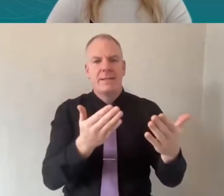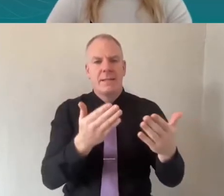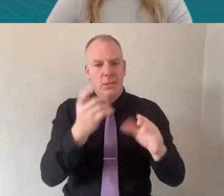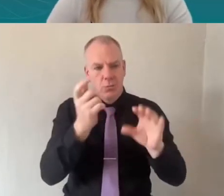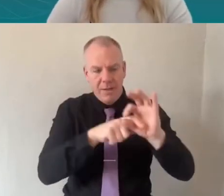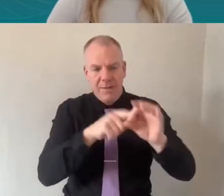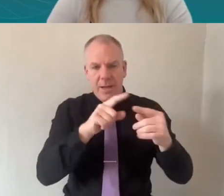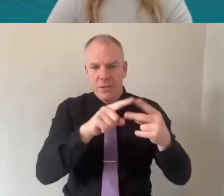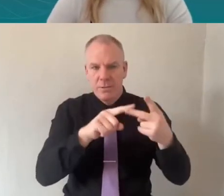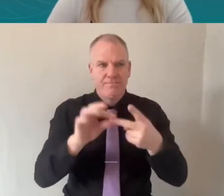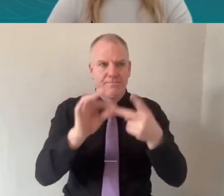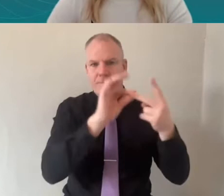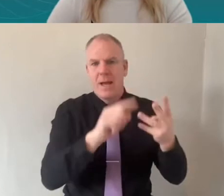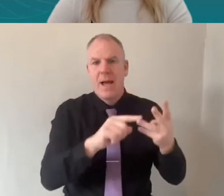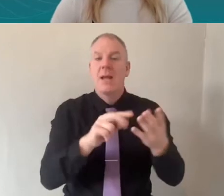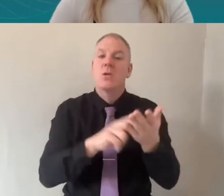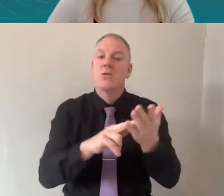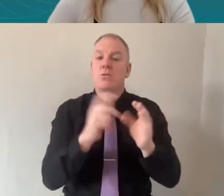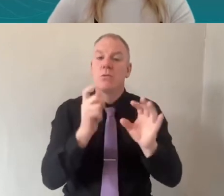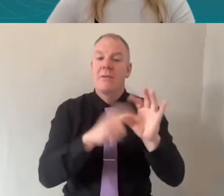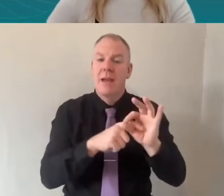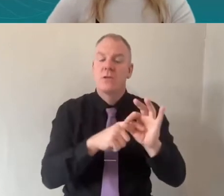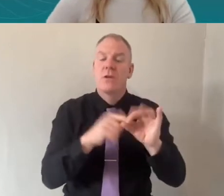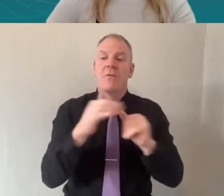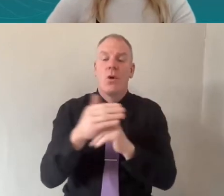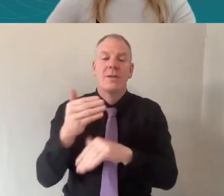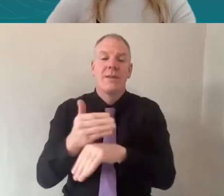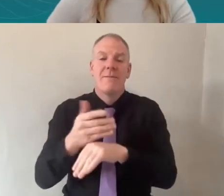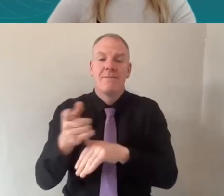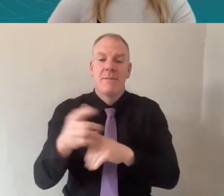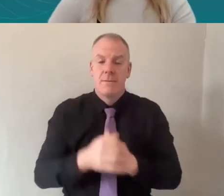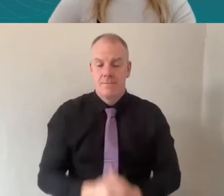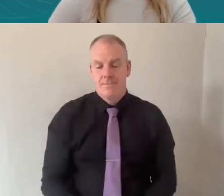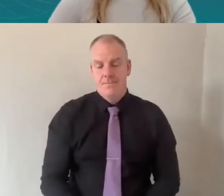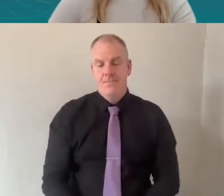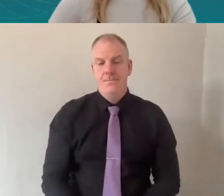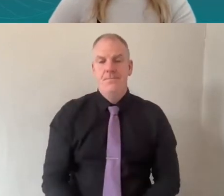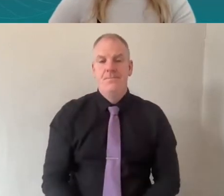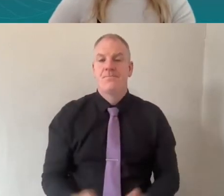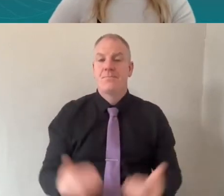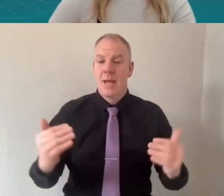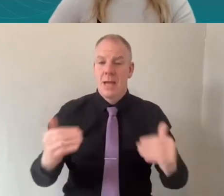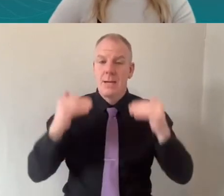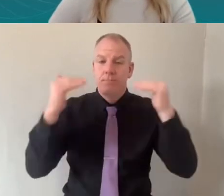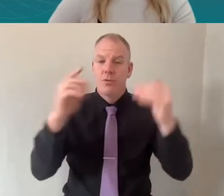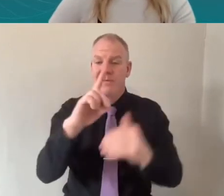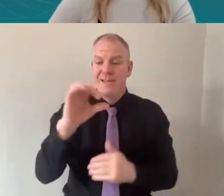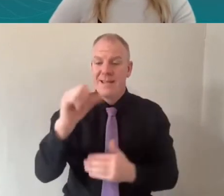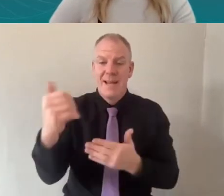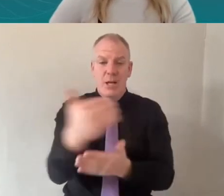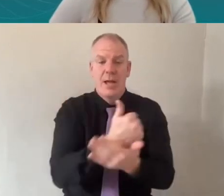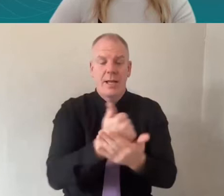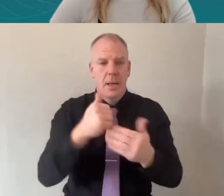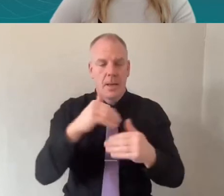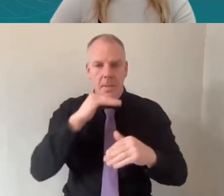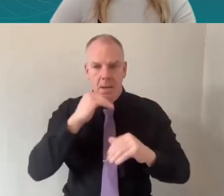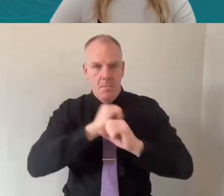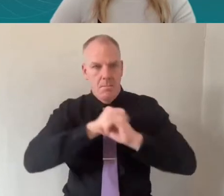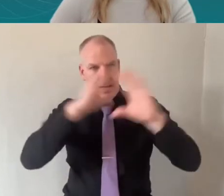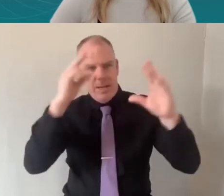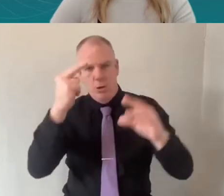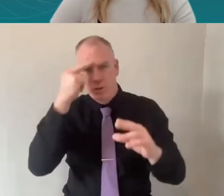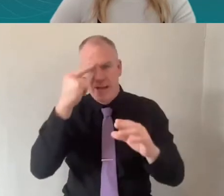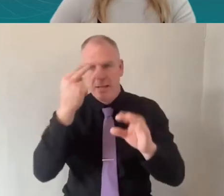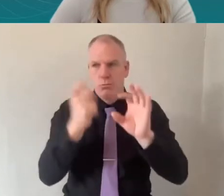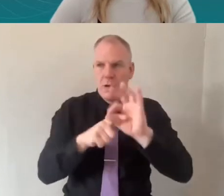other users of qualifications, especially employers, enhanced data collection that can help us better understand how